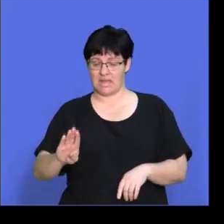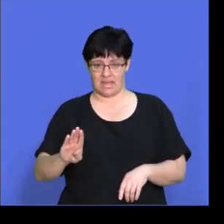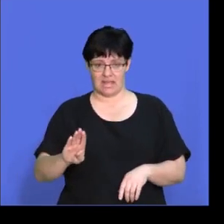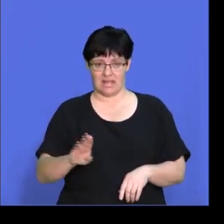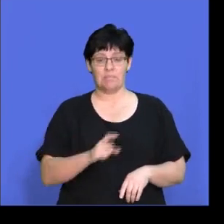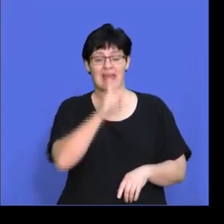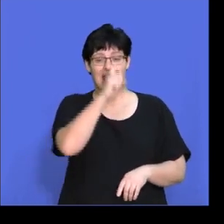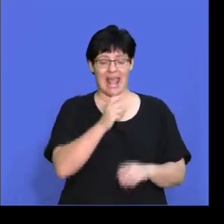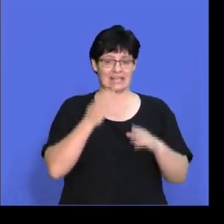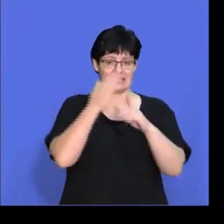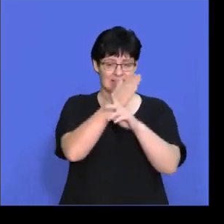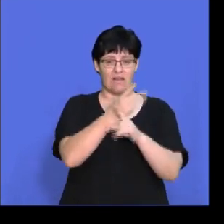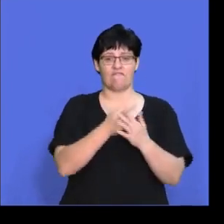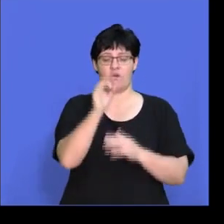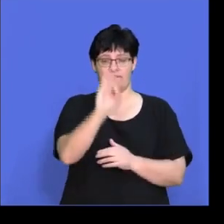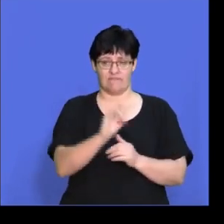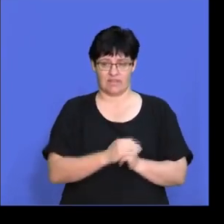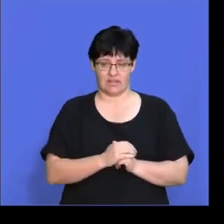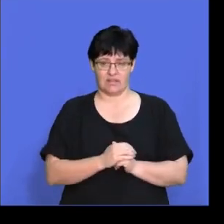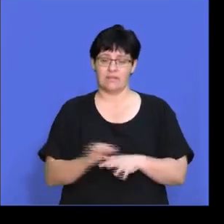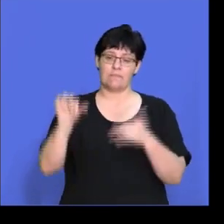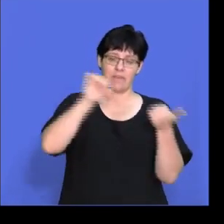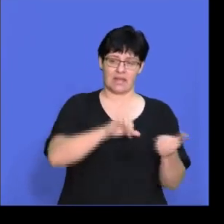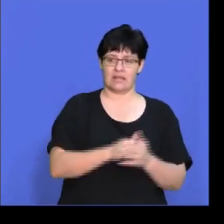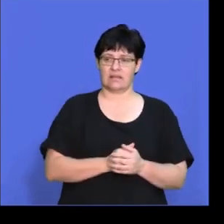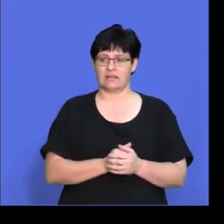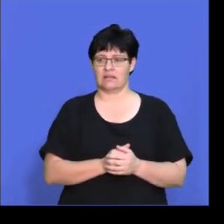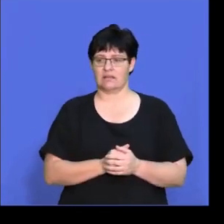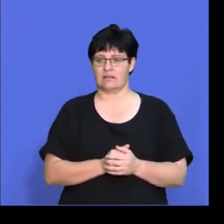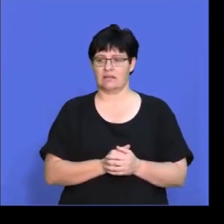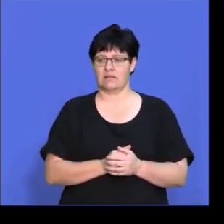the x-intercepts of f. Okay, let's go back.